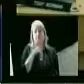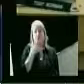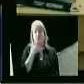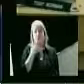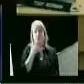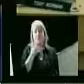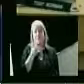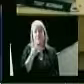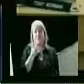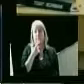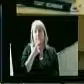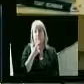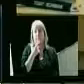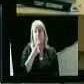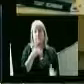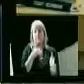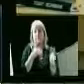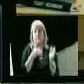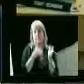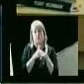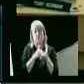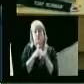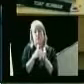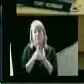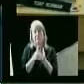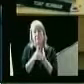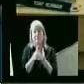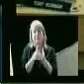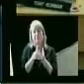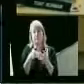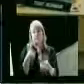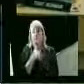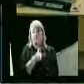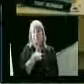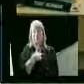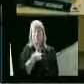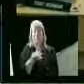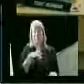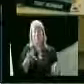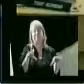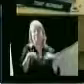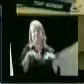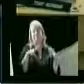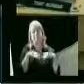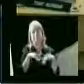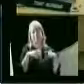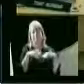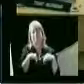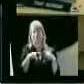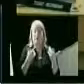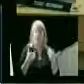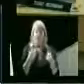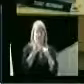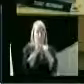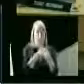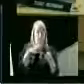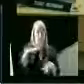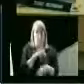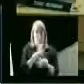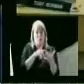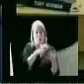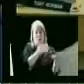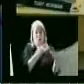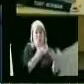For many times we just acquiesce to the Board on so many things. And